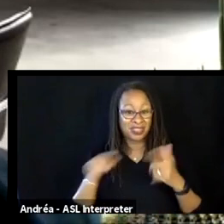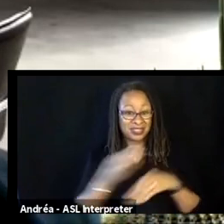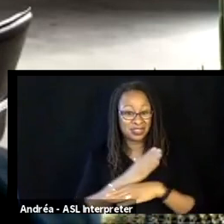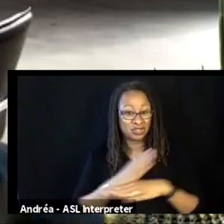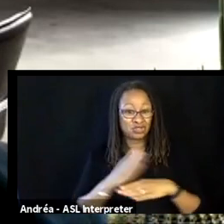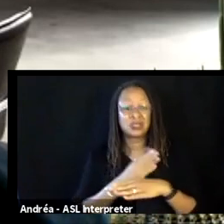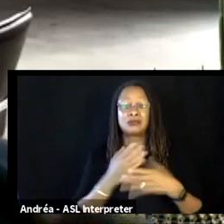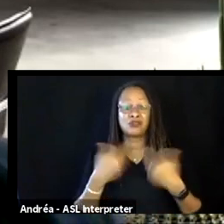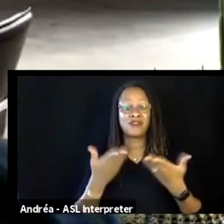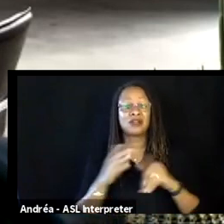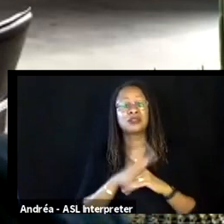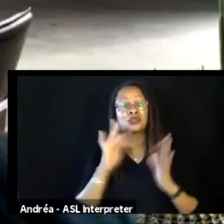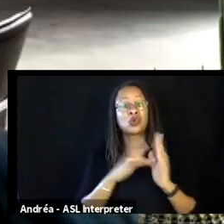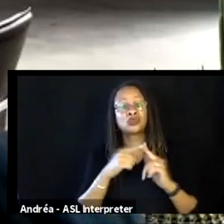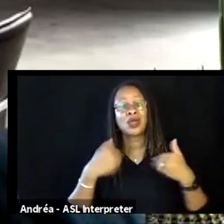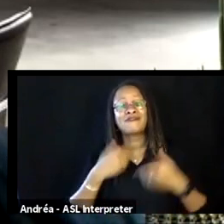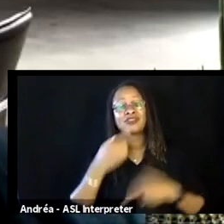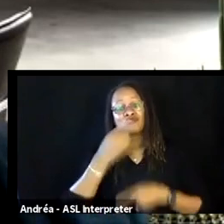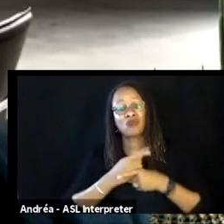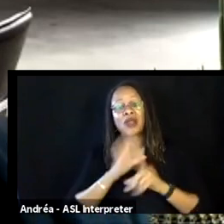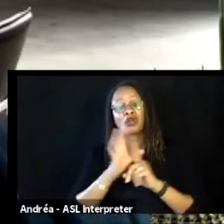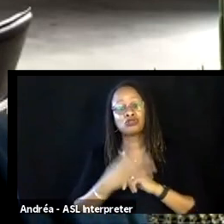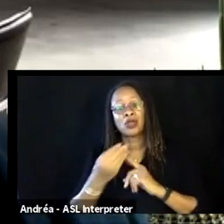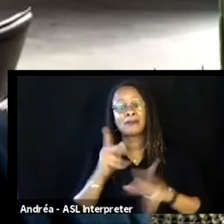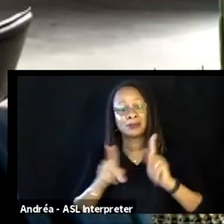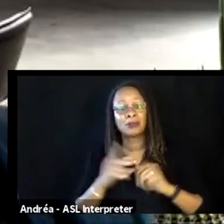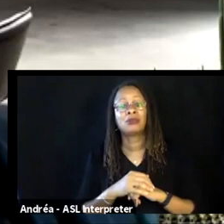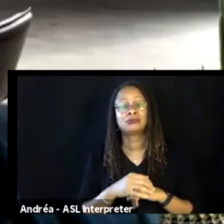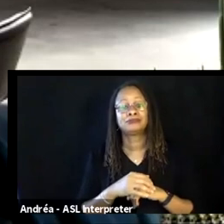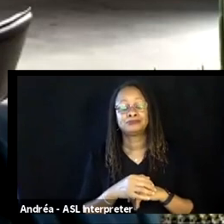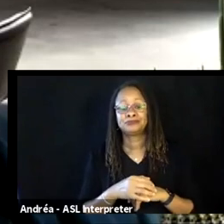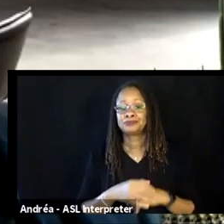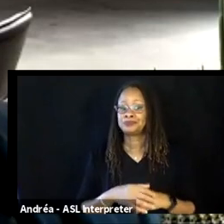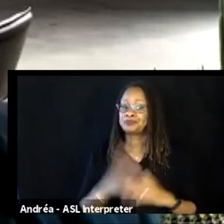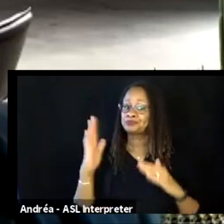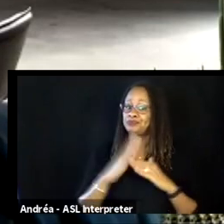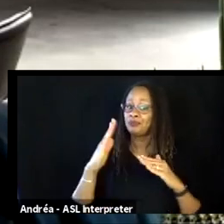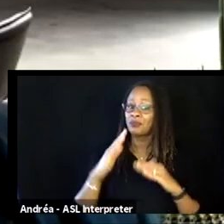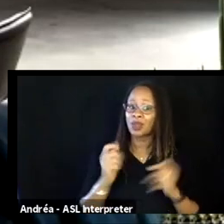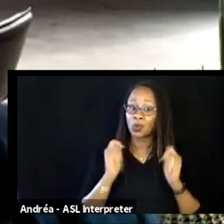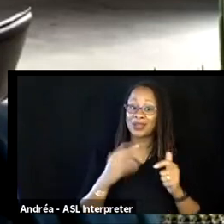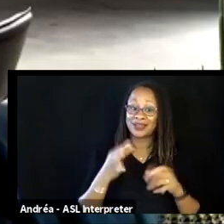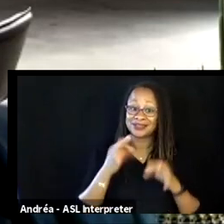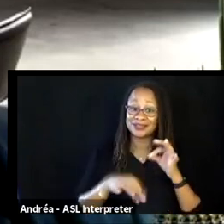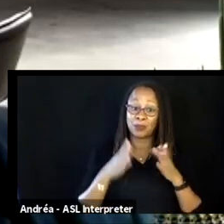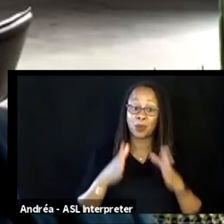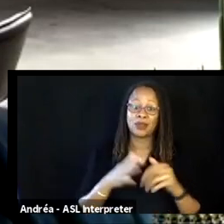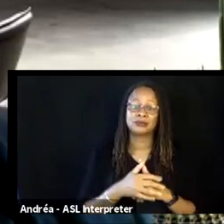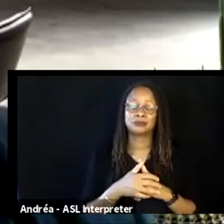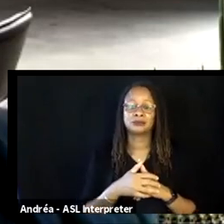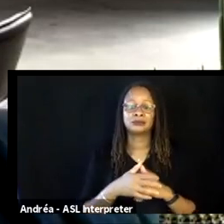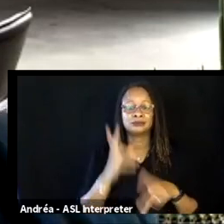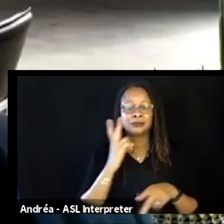to having the right culture and people. Ultimately, you know, a quick and simple way is